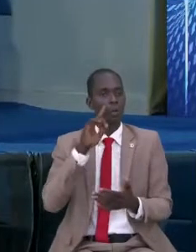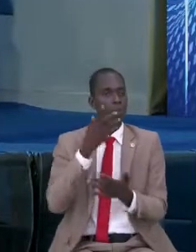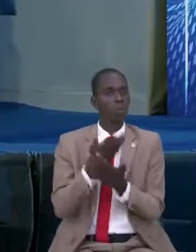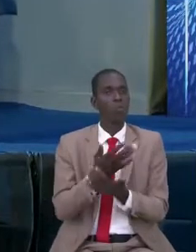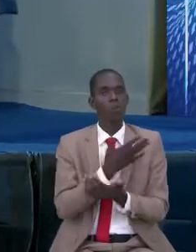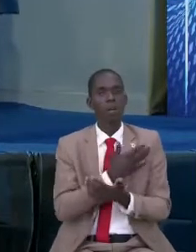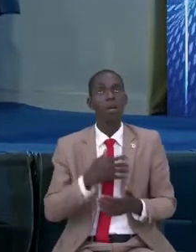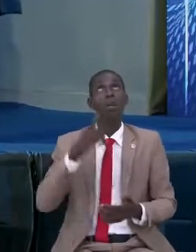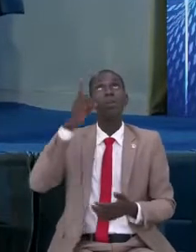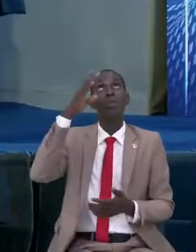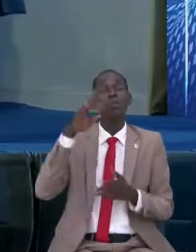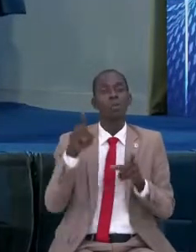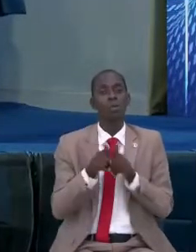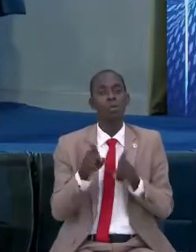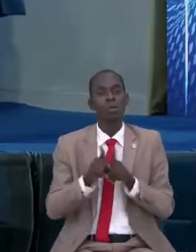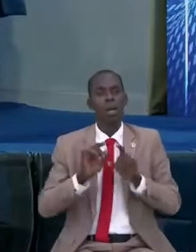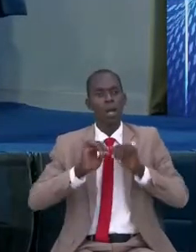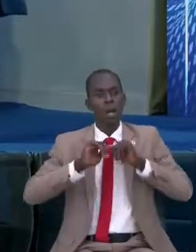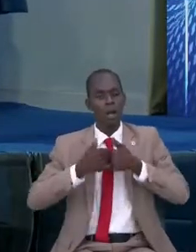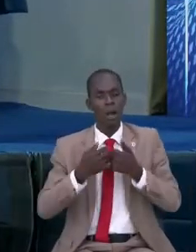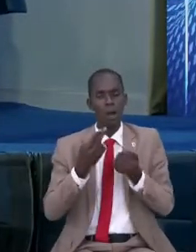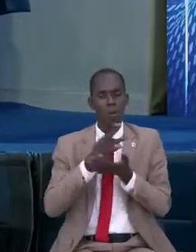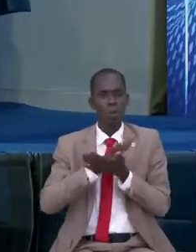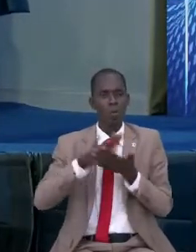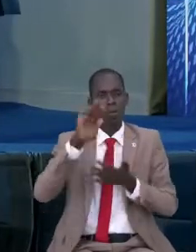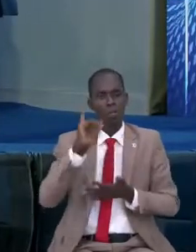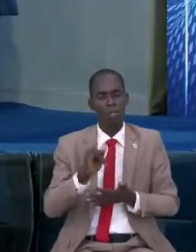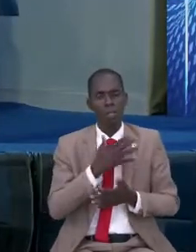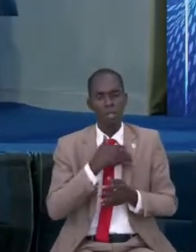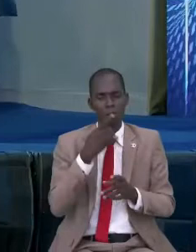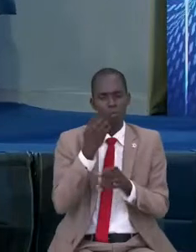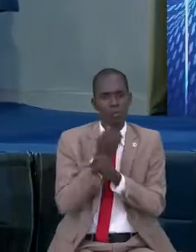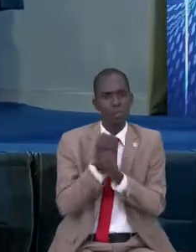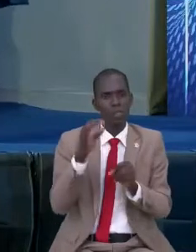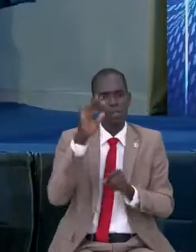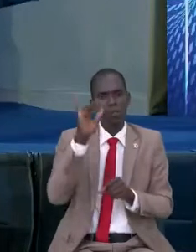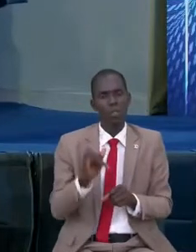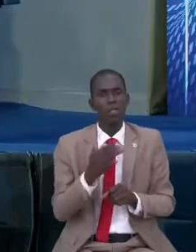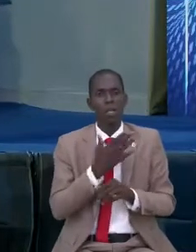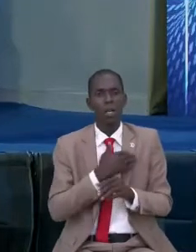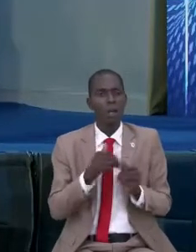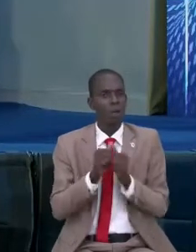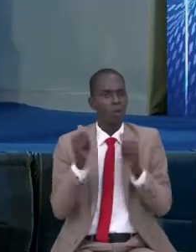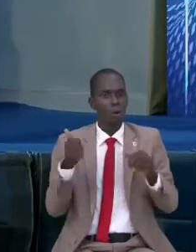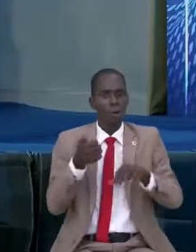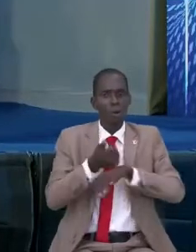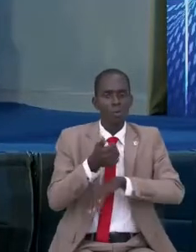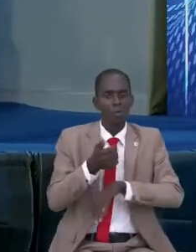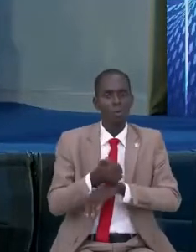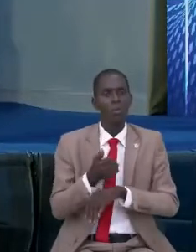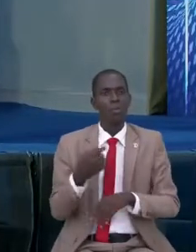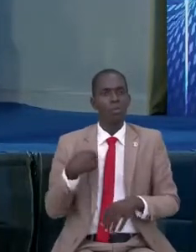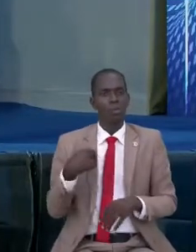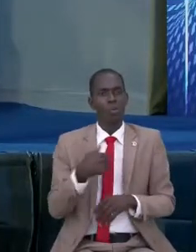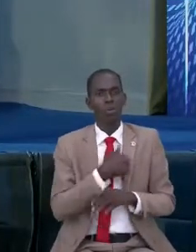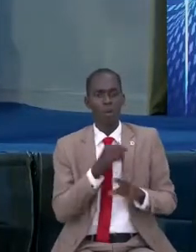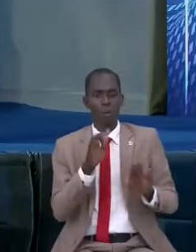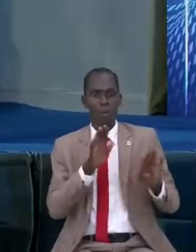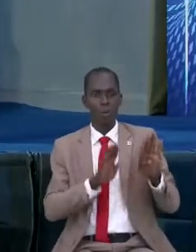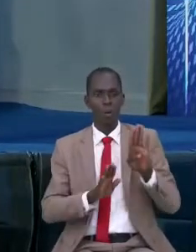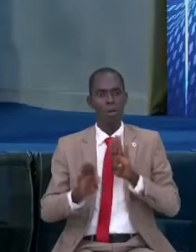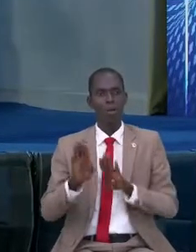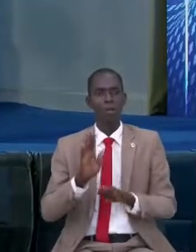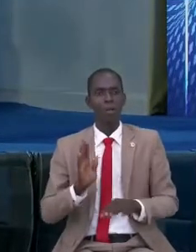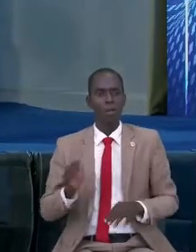How holily and justly and unblameably we behaved